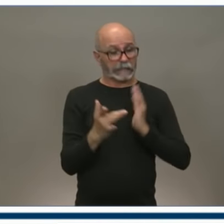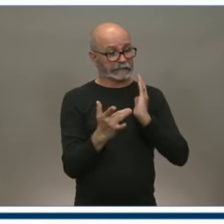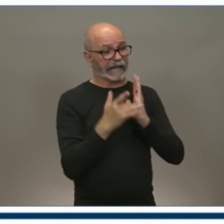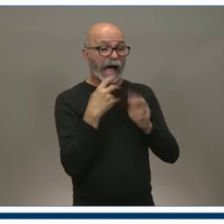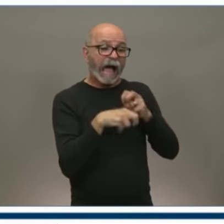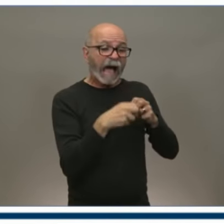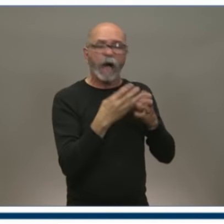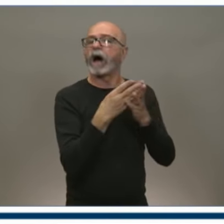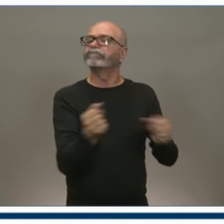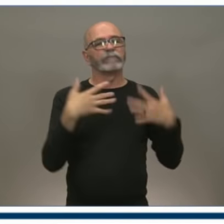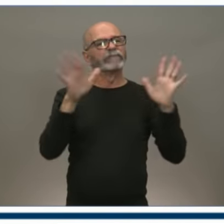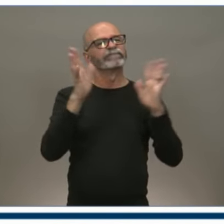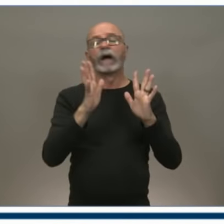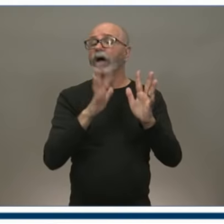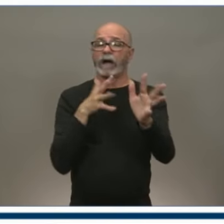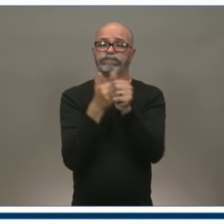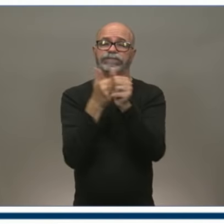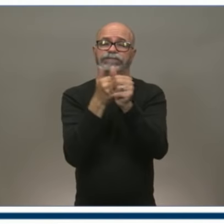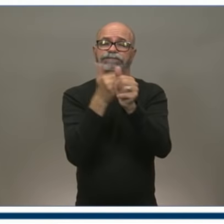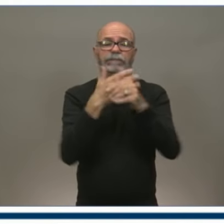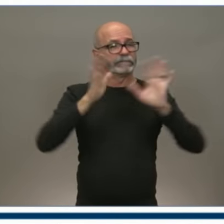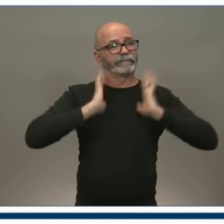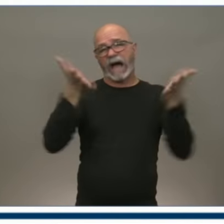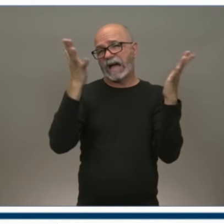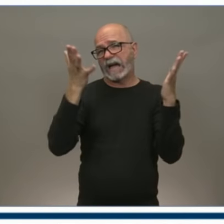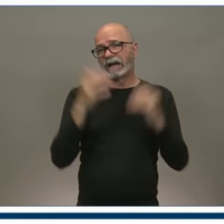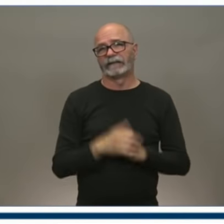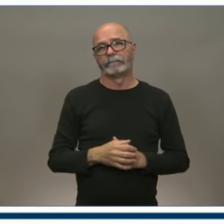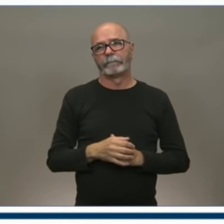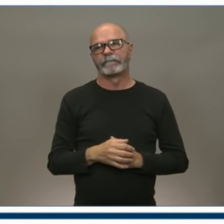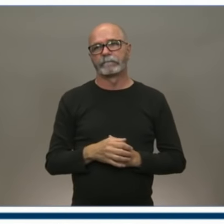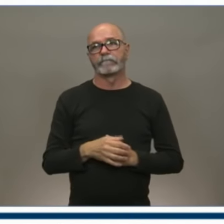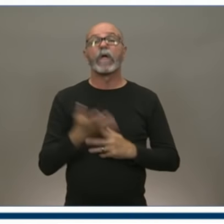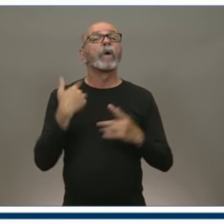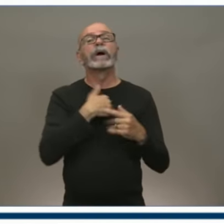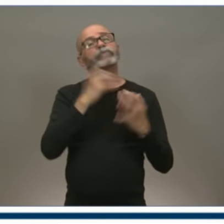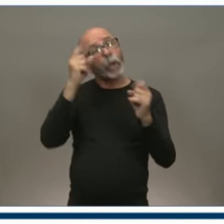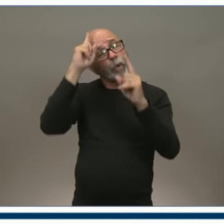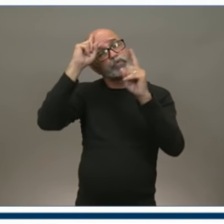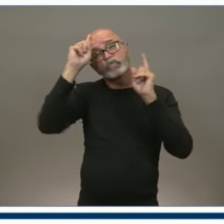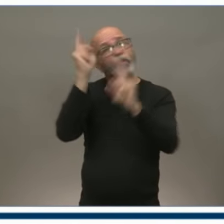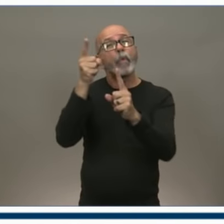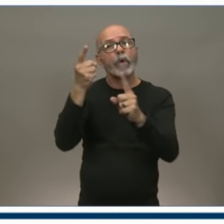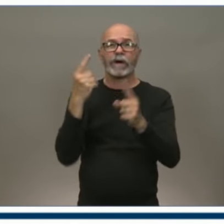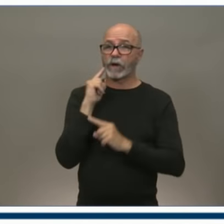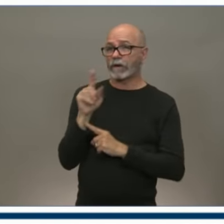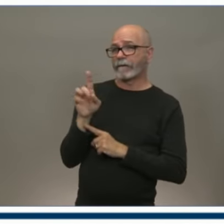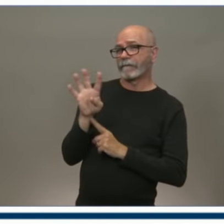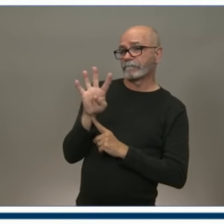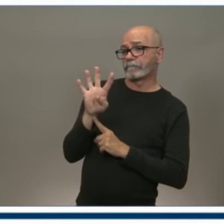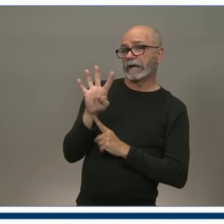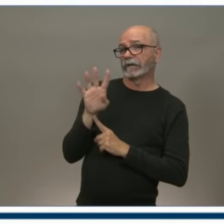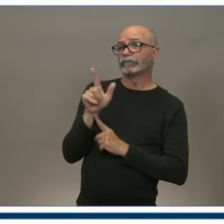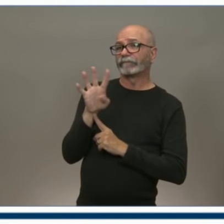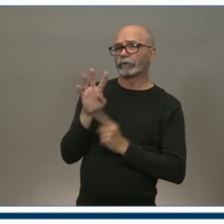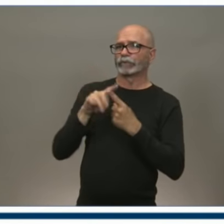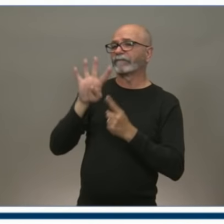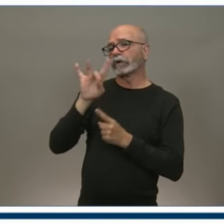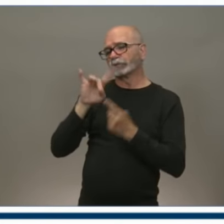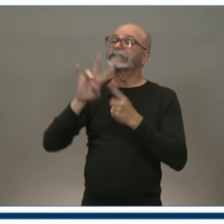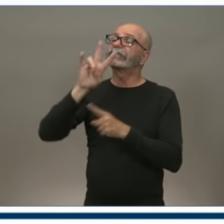forward. Next question. Our goal is to have 48. A maximum 72-hour turnaround for tests. And by and large,